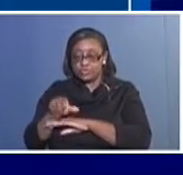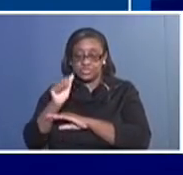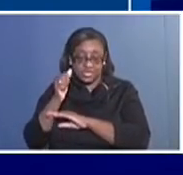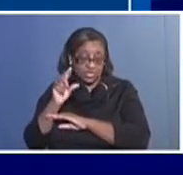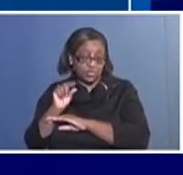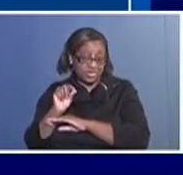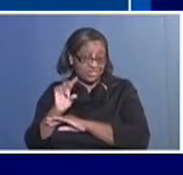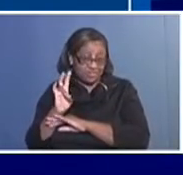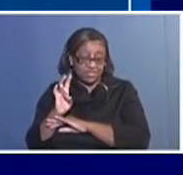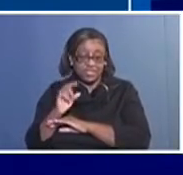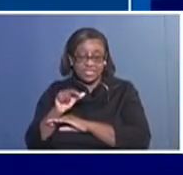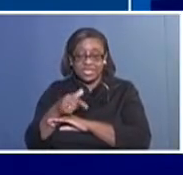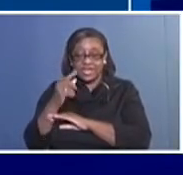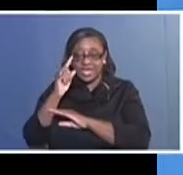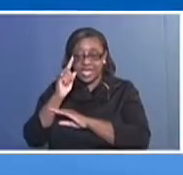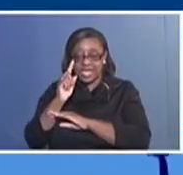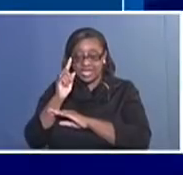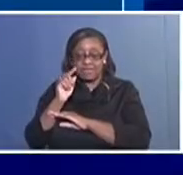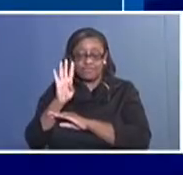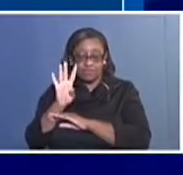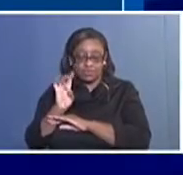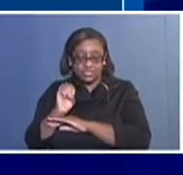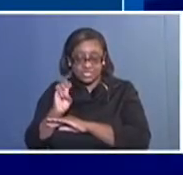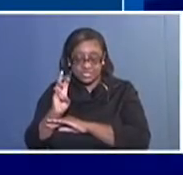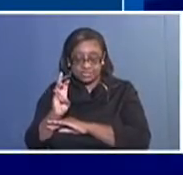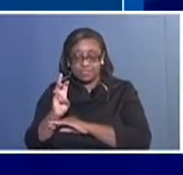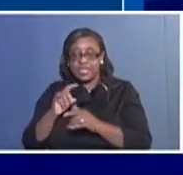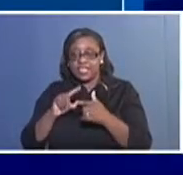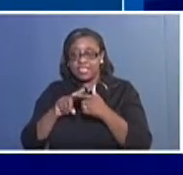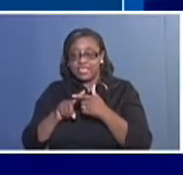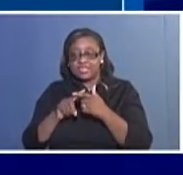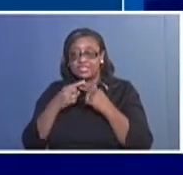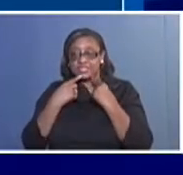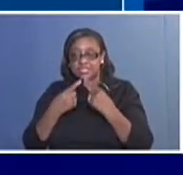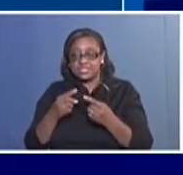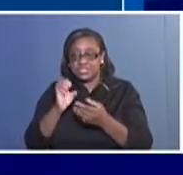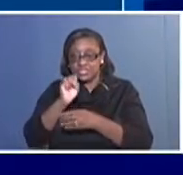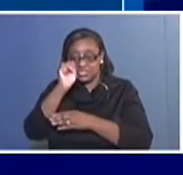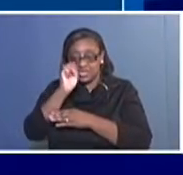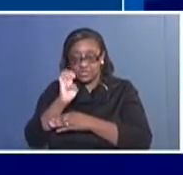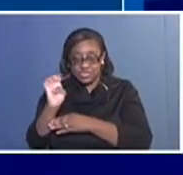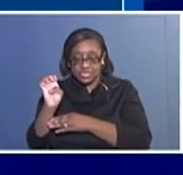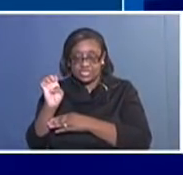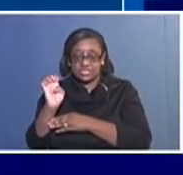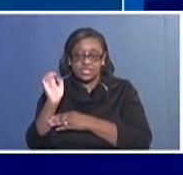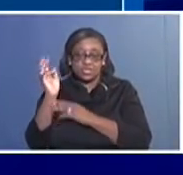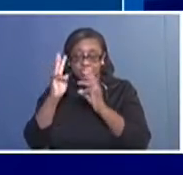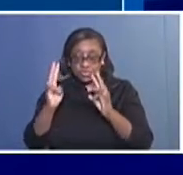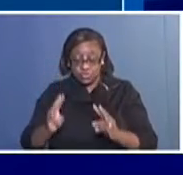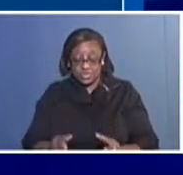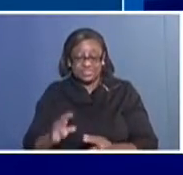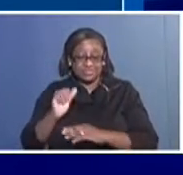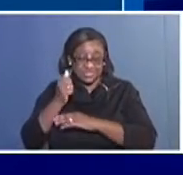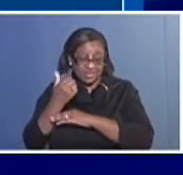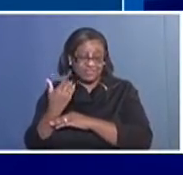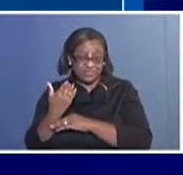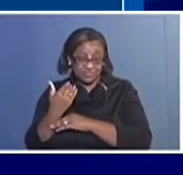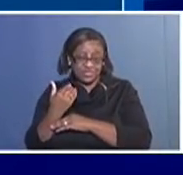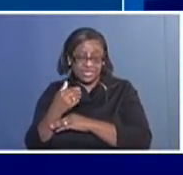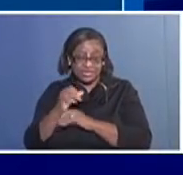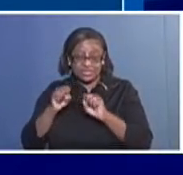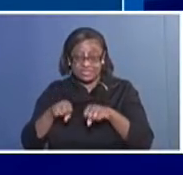at 4:06 in the afternoon. And for the southeast Bahamas, it will maintain that southeasterly flow at 10 to 15 with the wave heights at 2 to 4